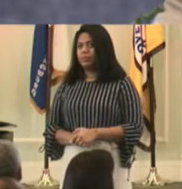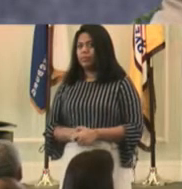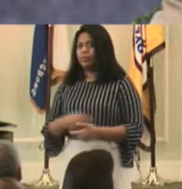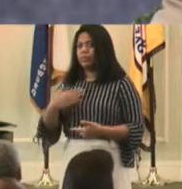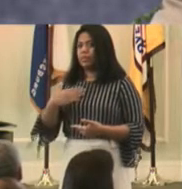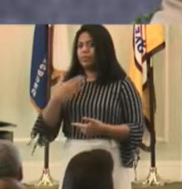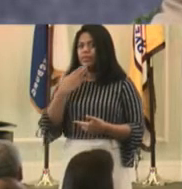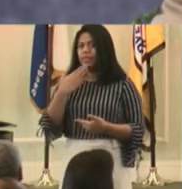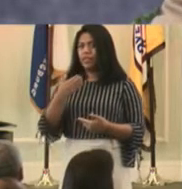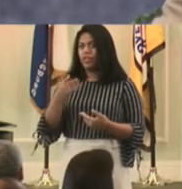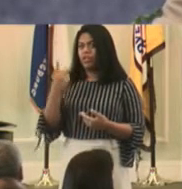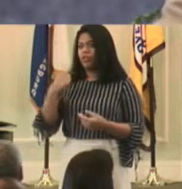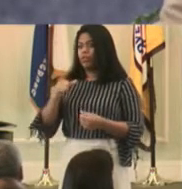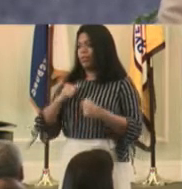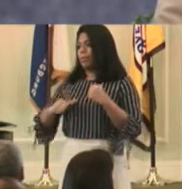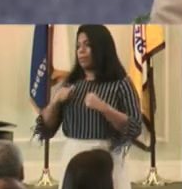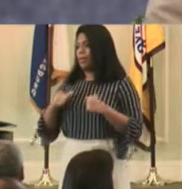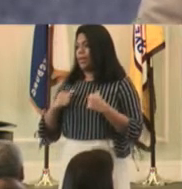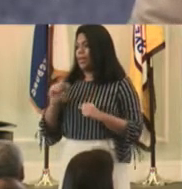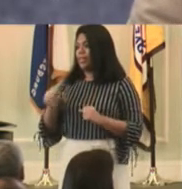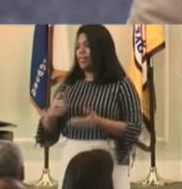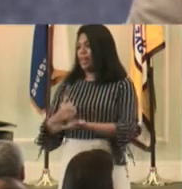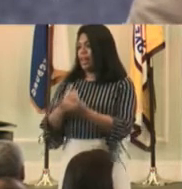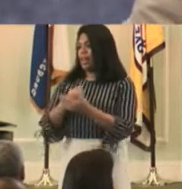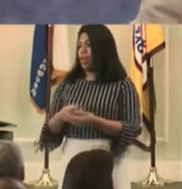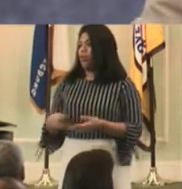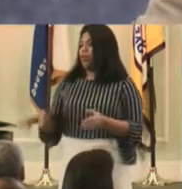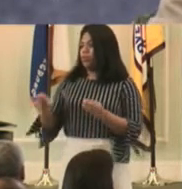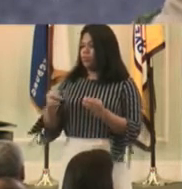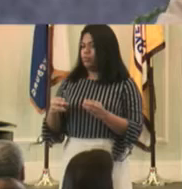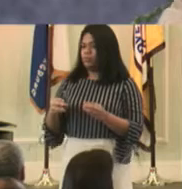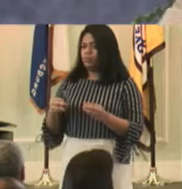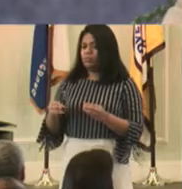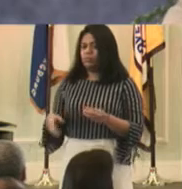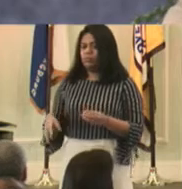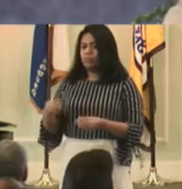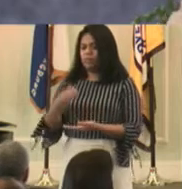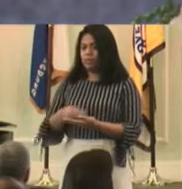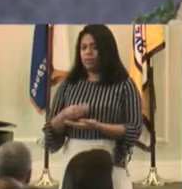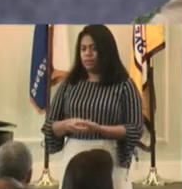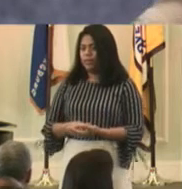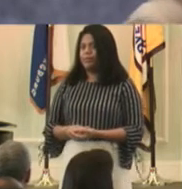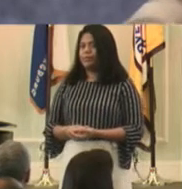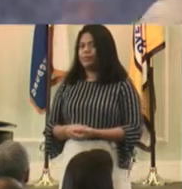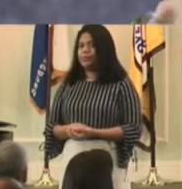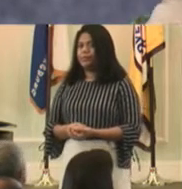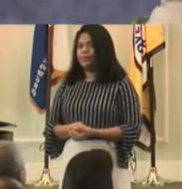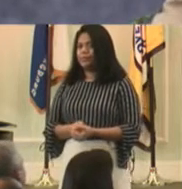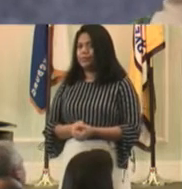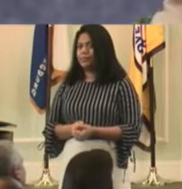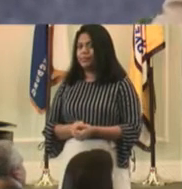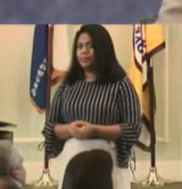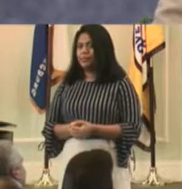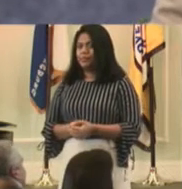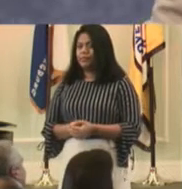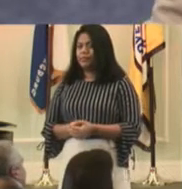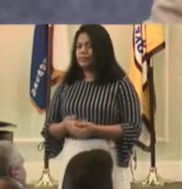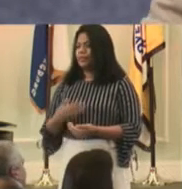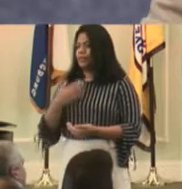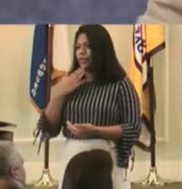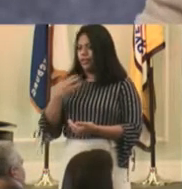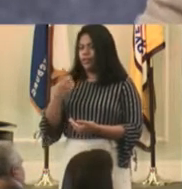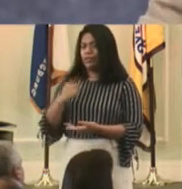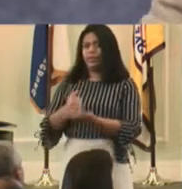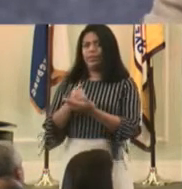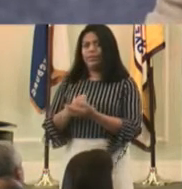that put together that play. I was blessed in just hearing those lines again and the leadership that was provided by Sister Sharon pulling us all together. Thank you for what you